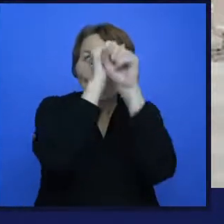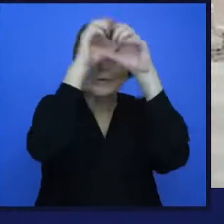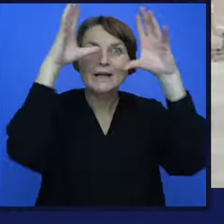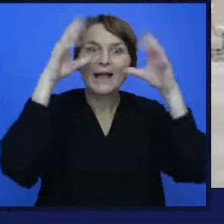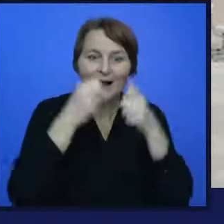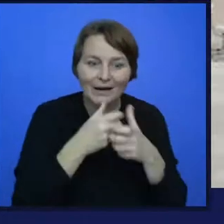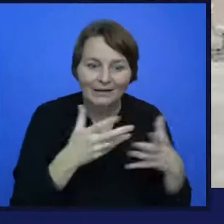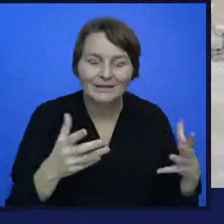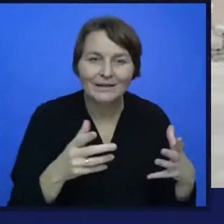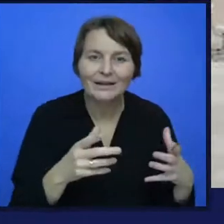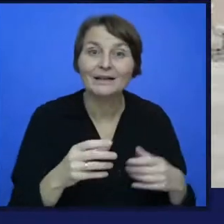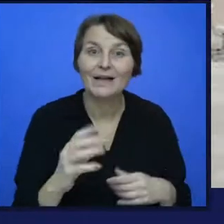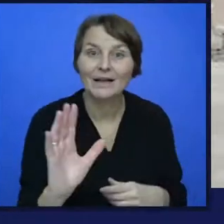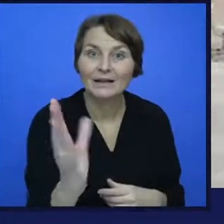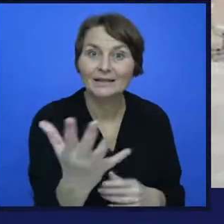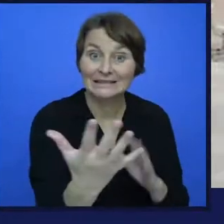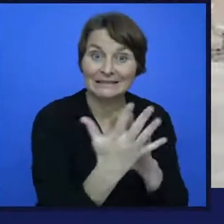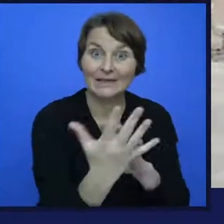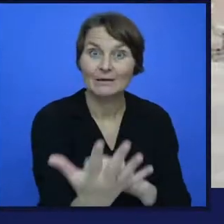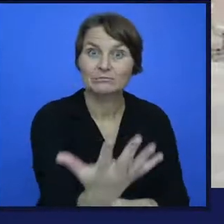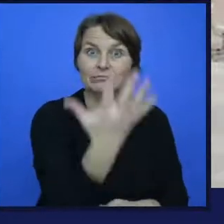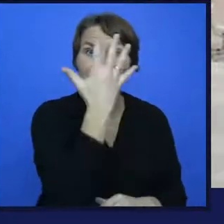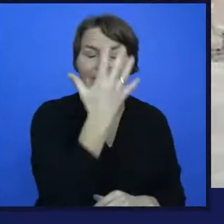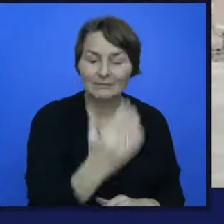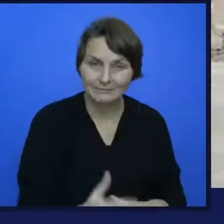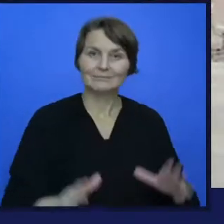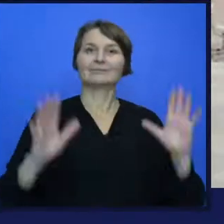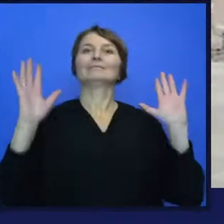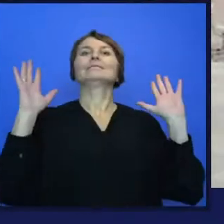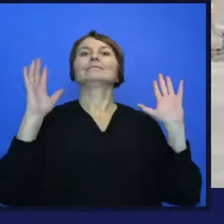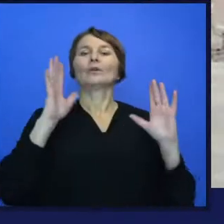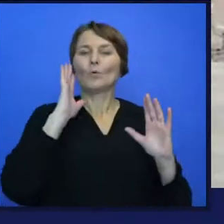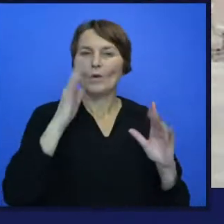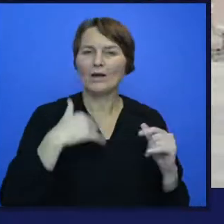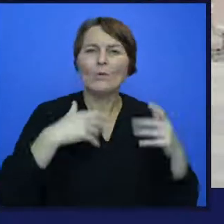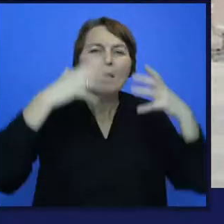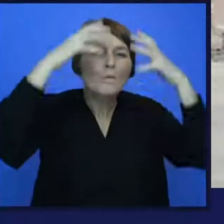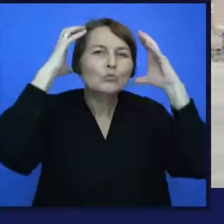brain actually sort of processes the information differently. Yeah.